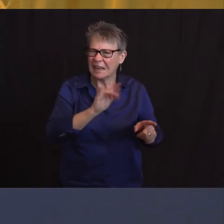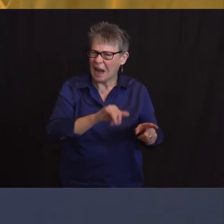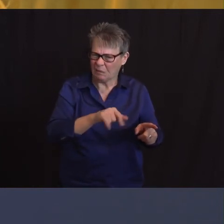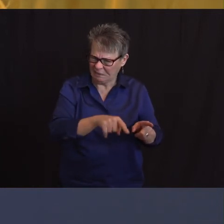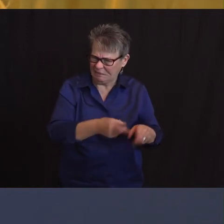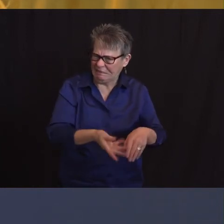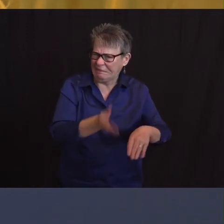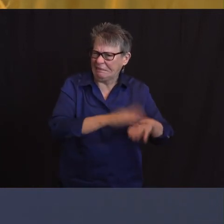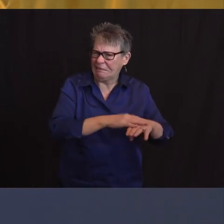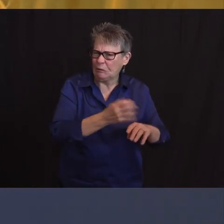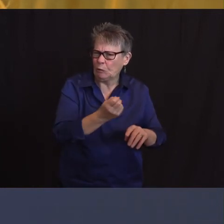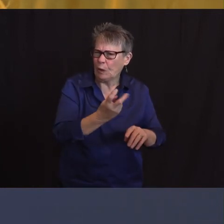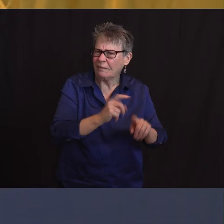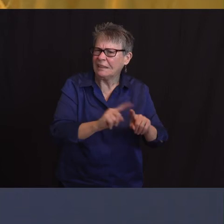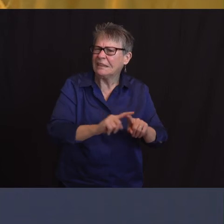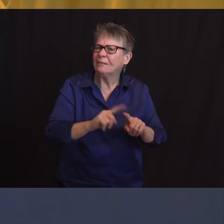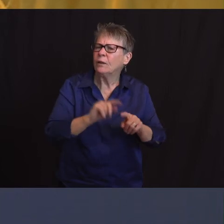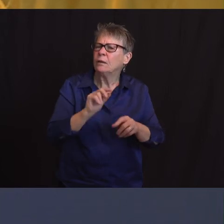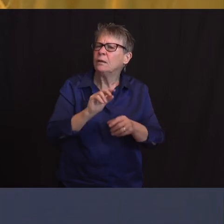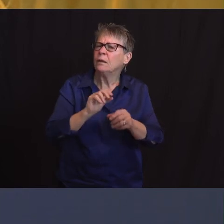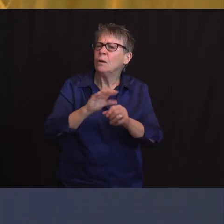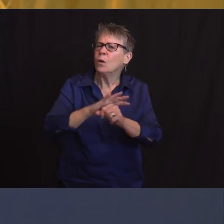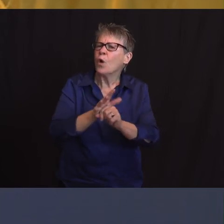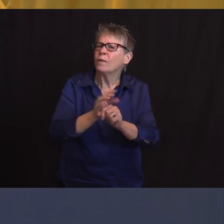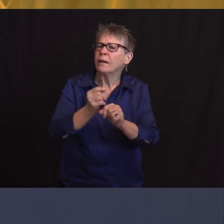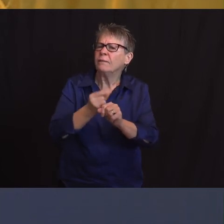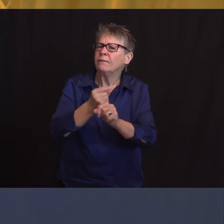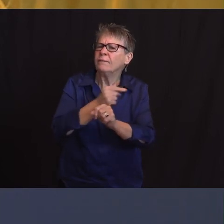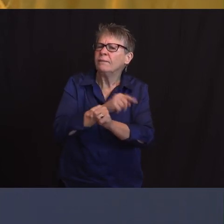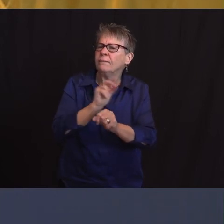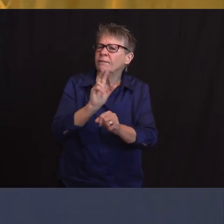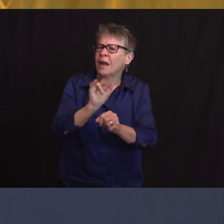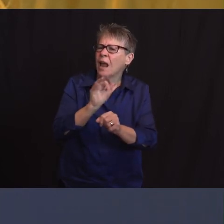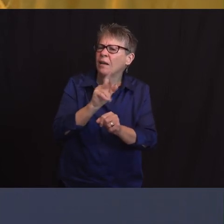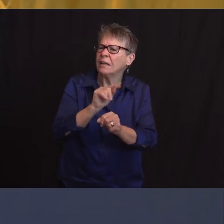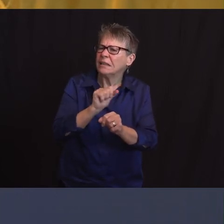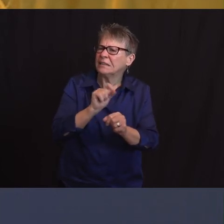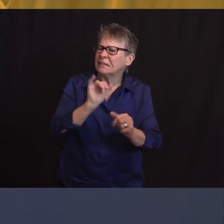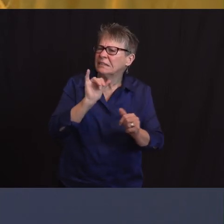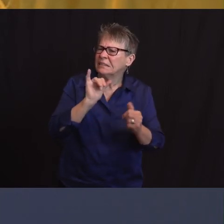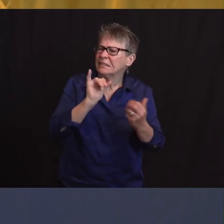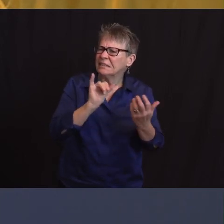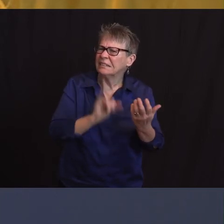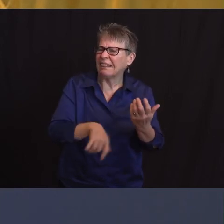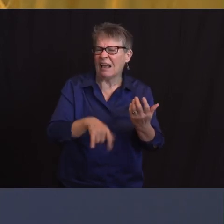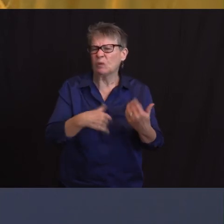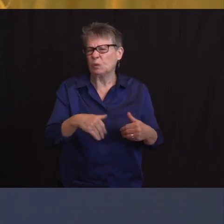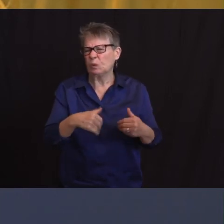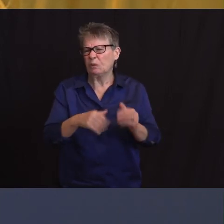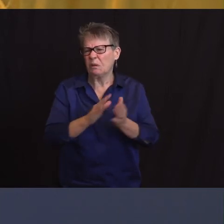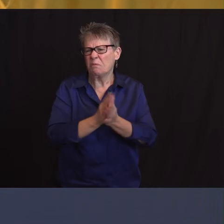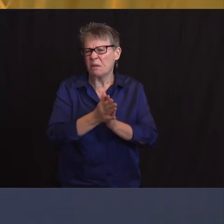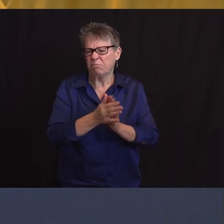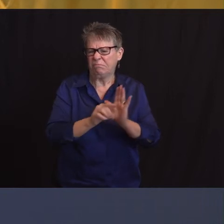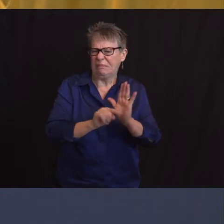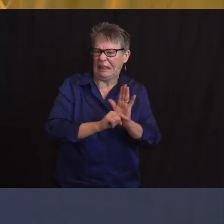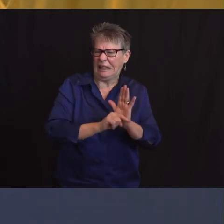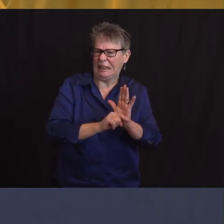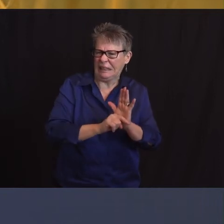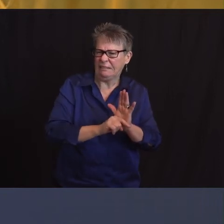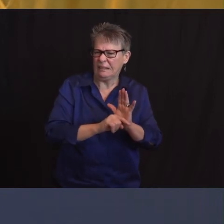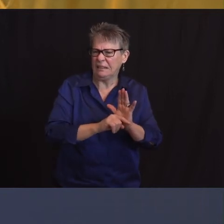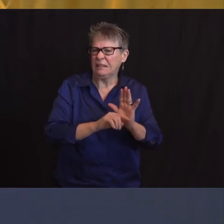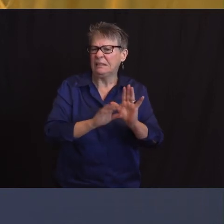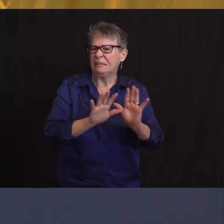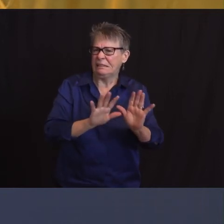watching like a hawk. Those could be, that could be a negative wild card. We hope they're not. It is part